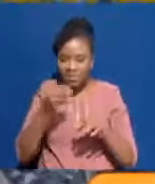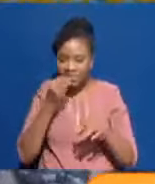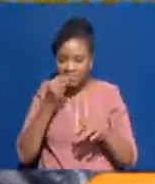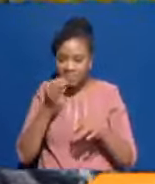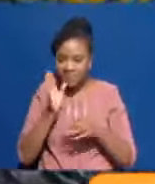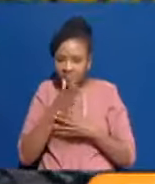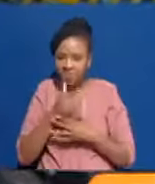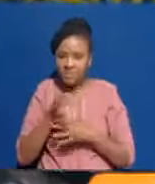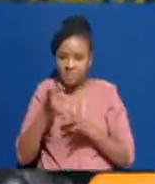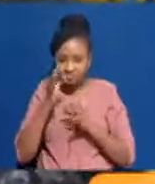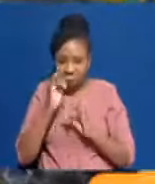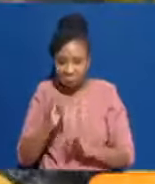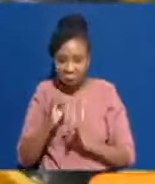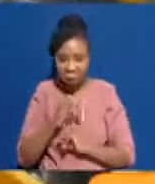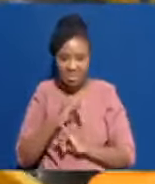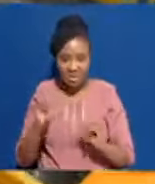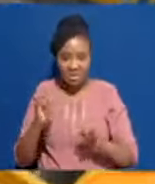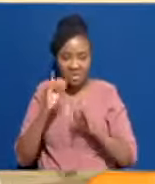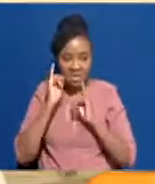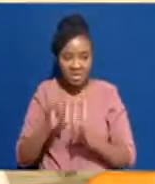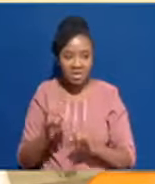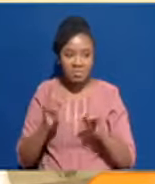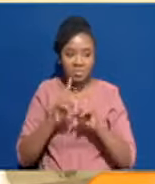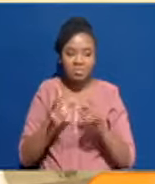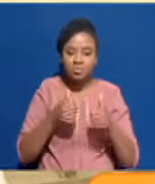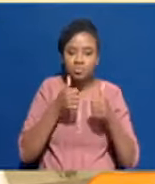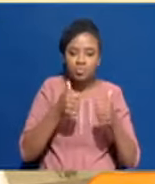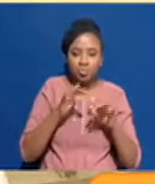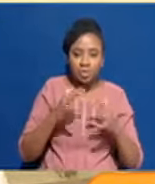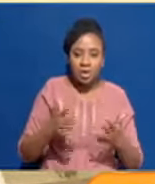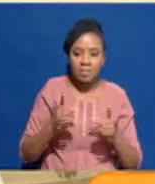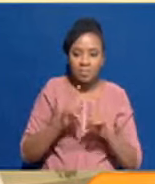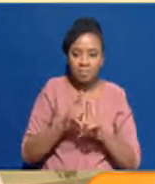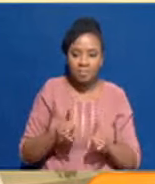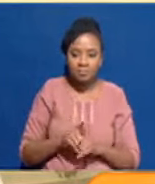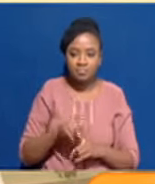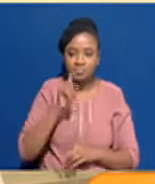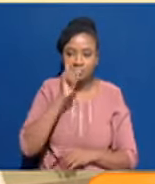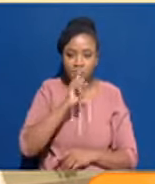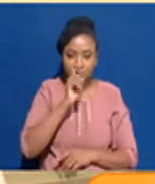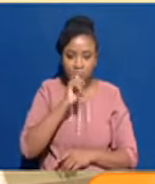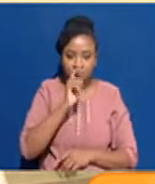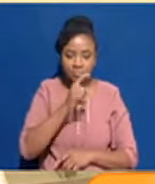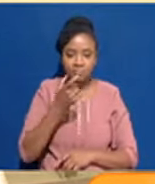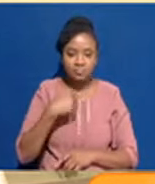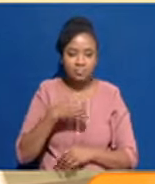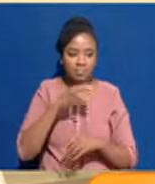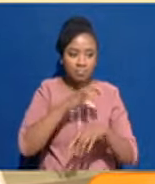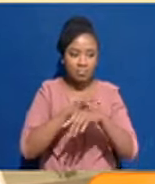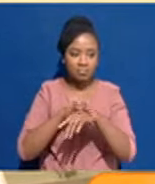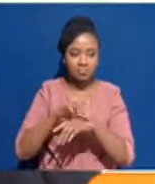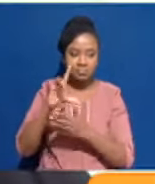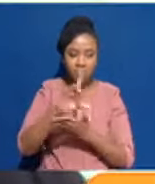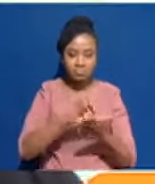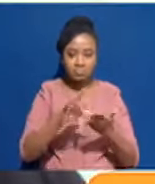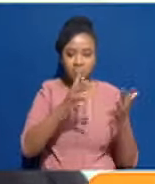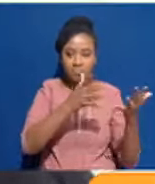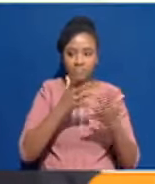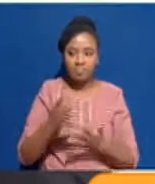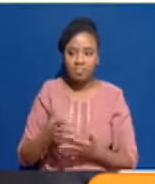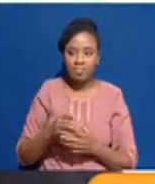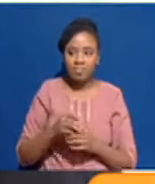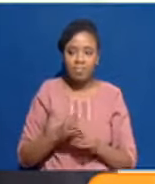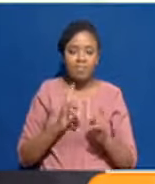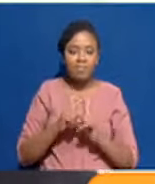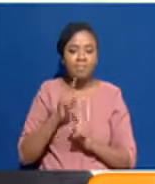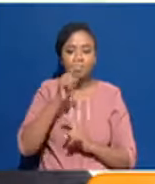and how good it is for our consumers. Also, we have chicken, which we source locally from counties around Nairobi. How do you make